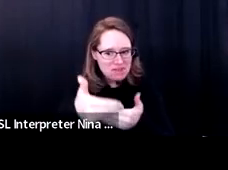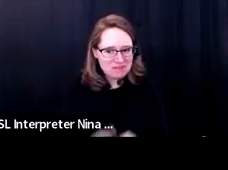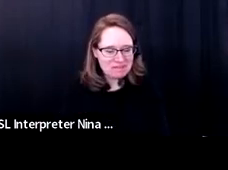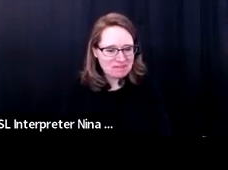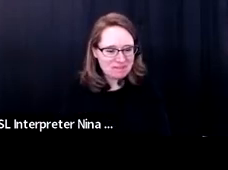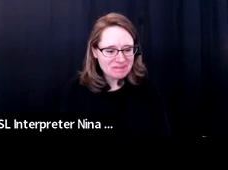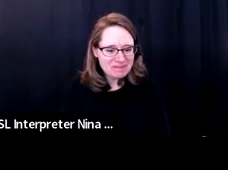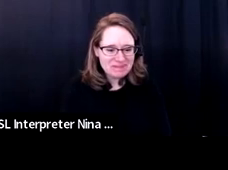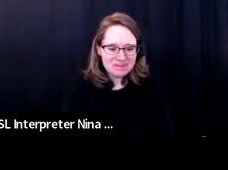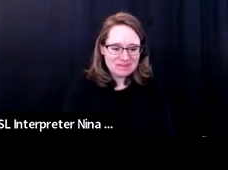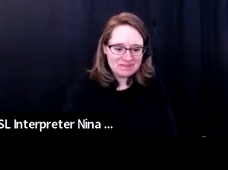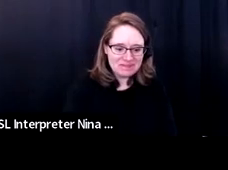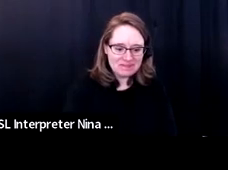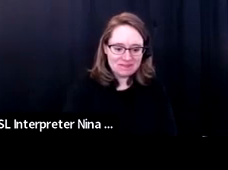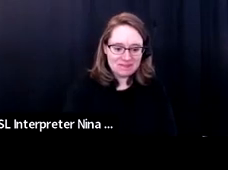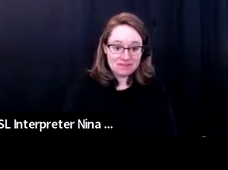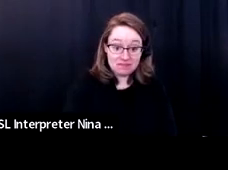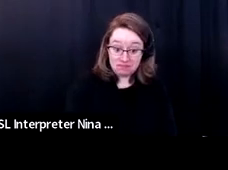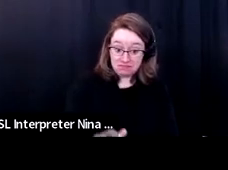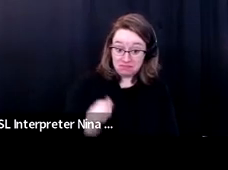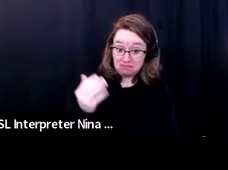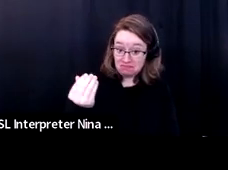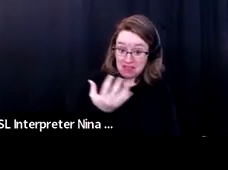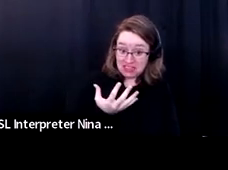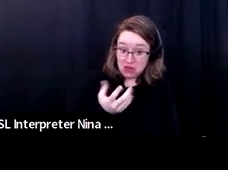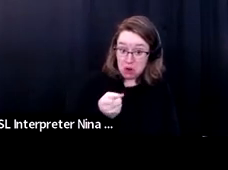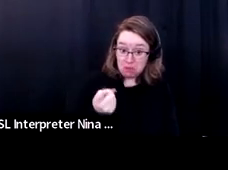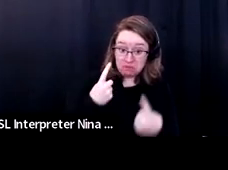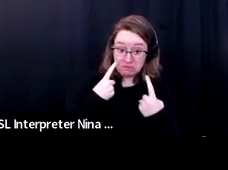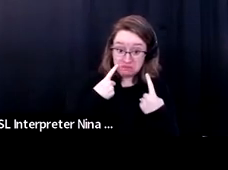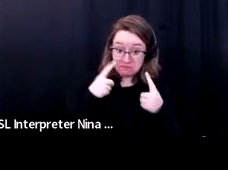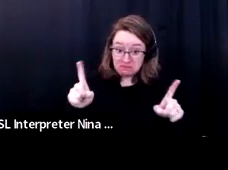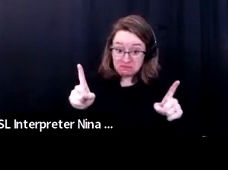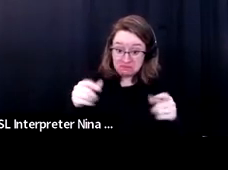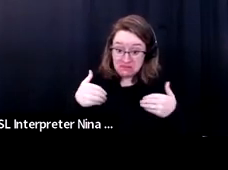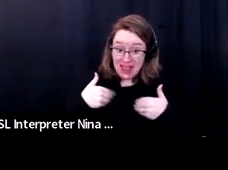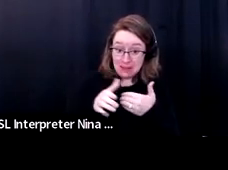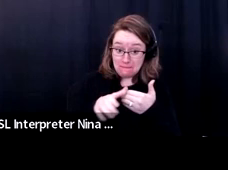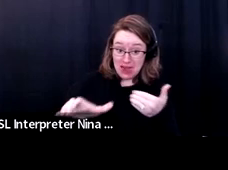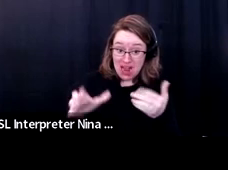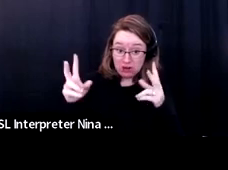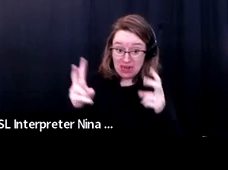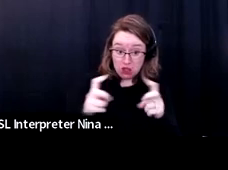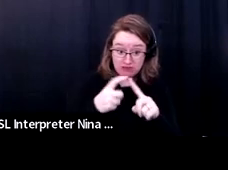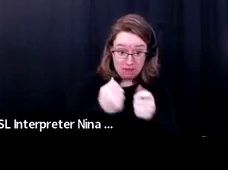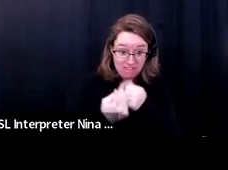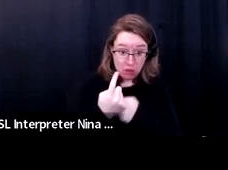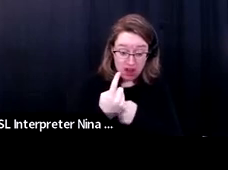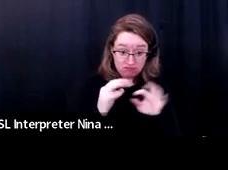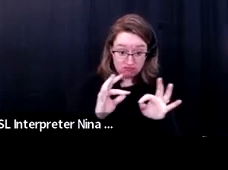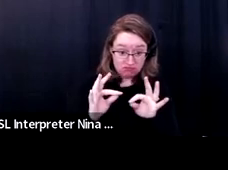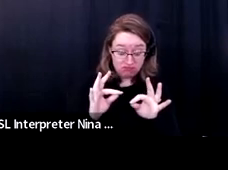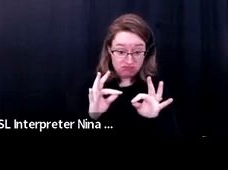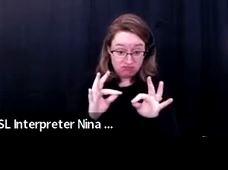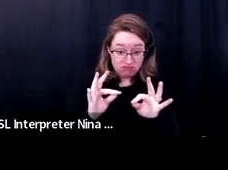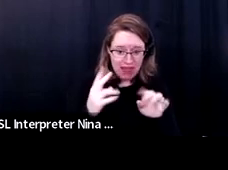Well, Can you let us know that you successfully got the breakout downloads from everybody? I see mine on my